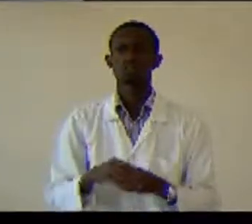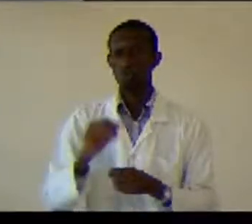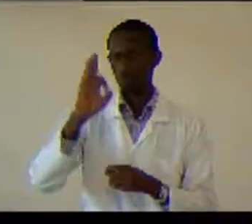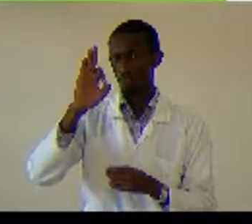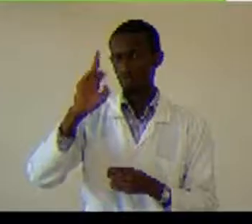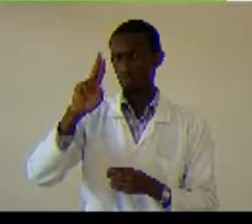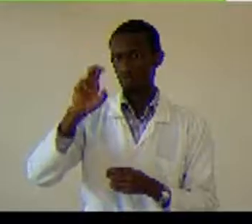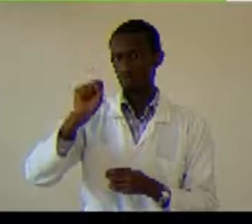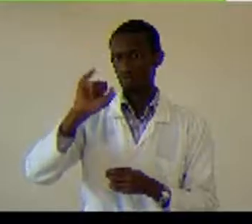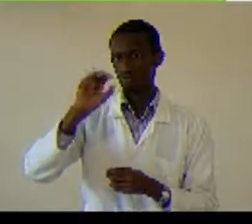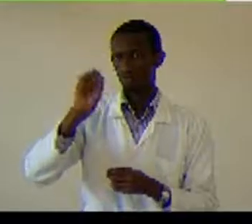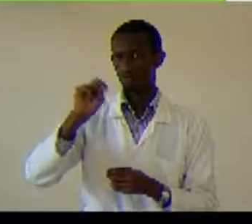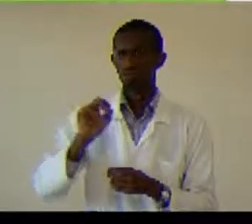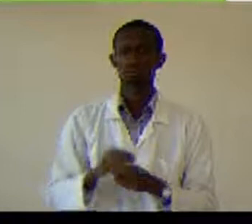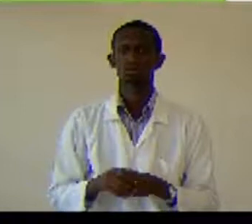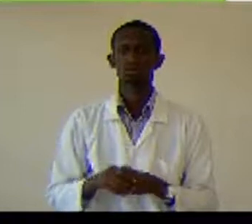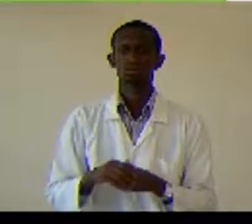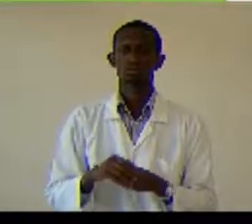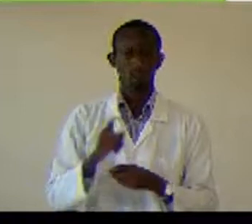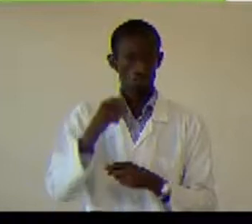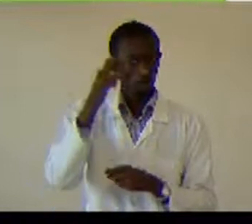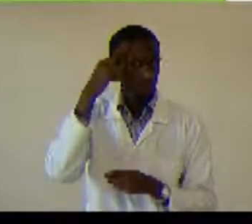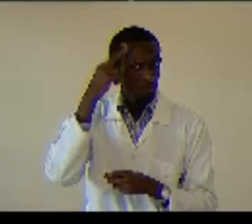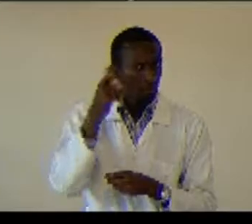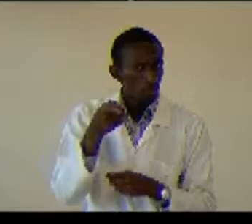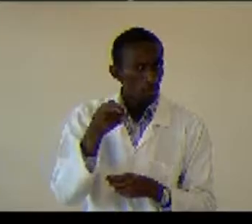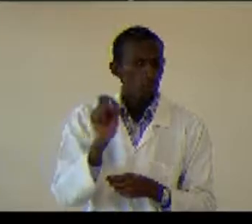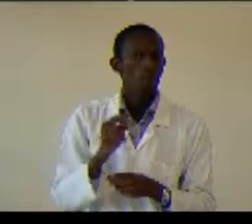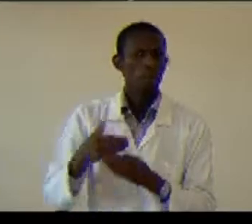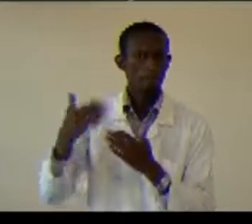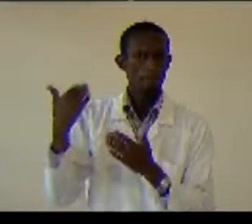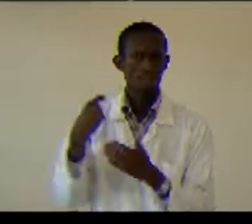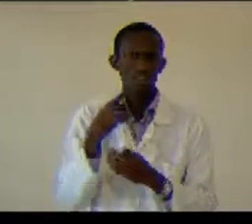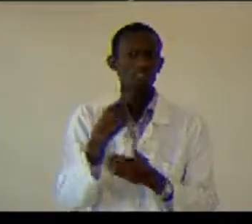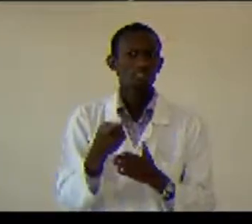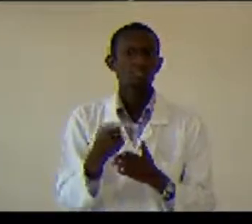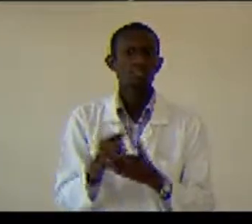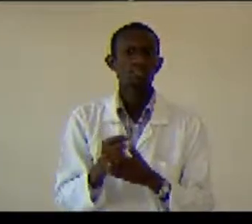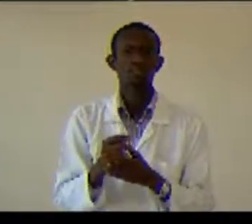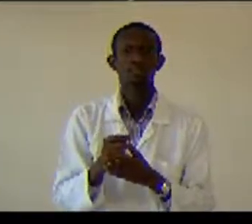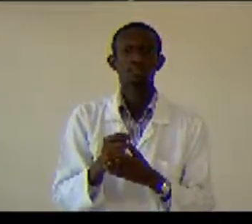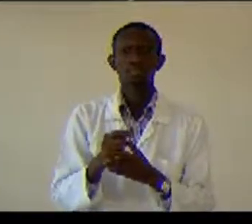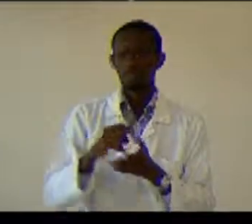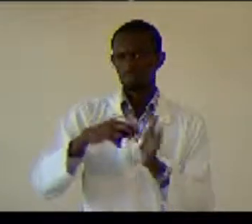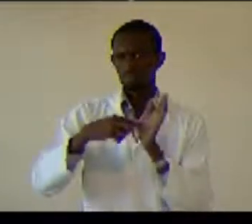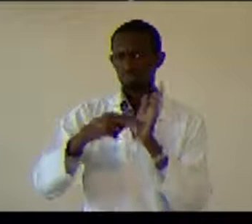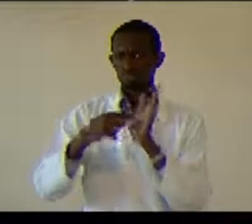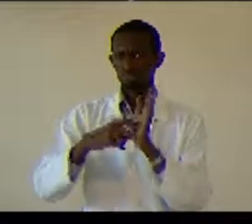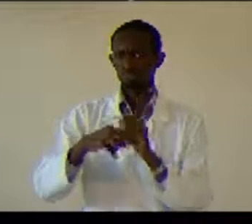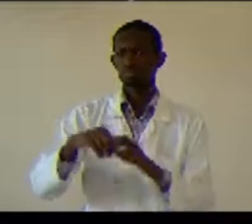symbol we use for specific latent heat? It is L. So specific latent heat